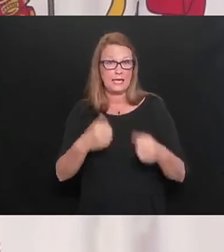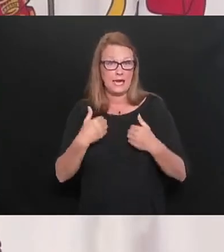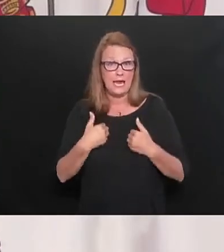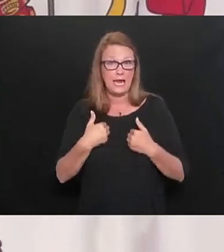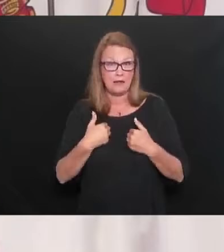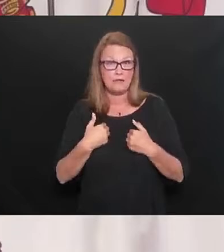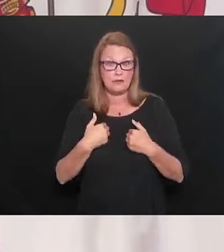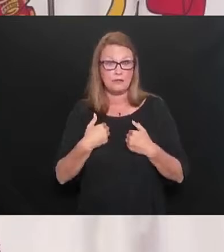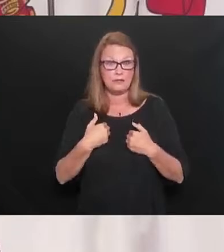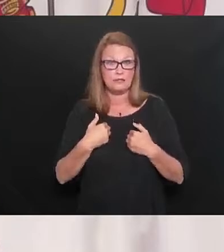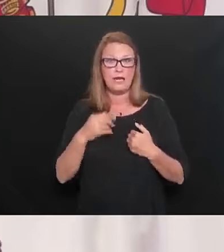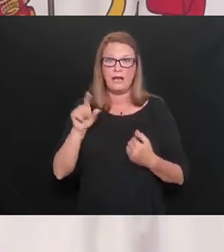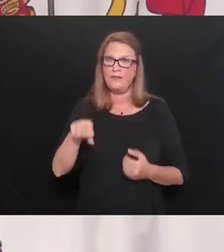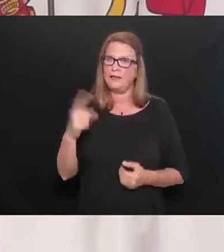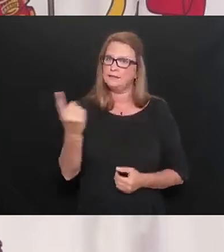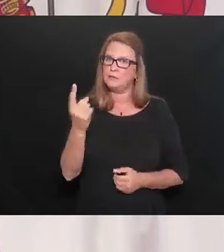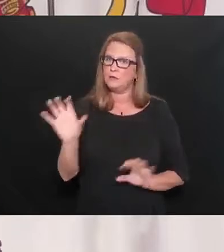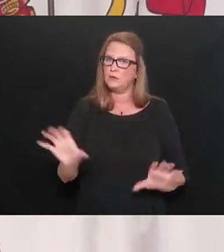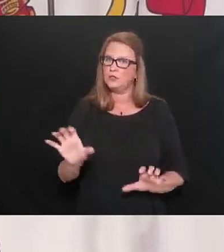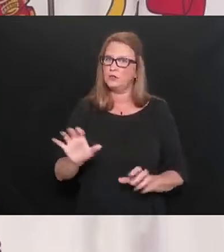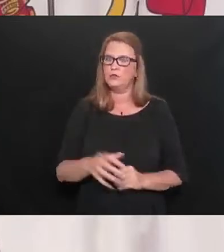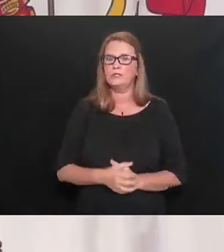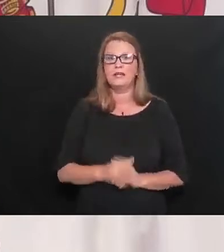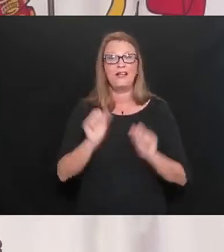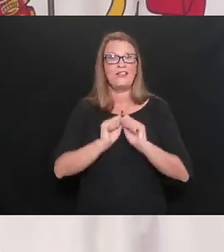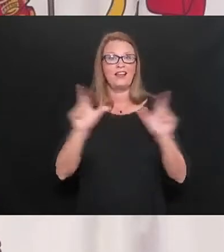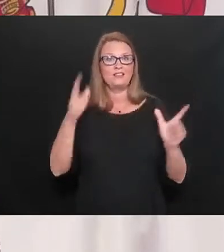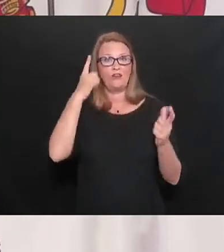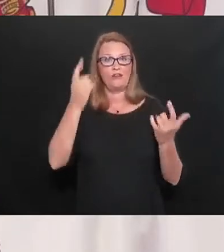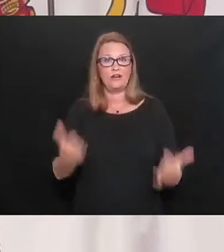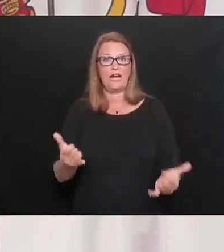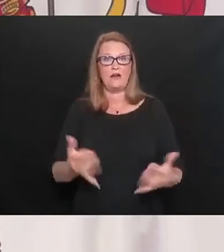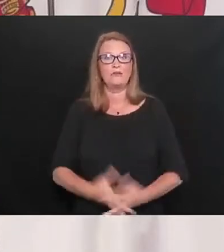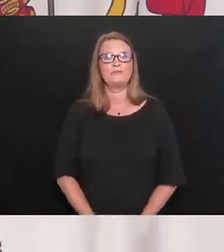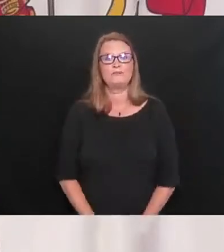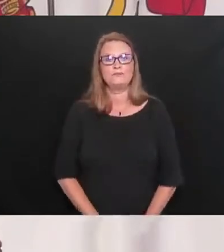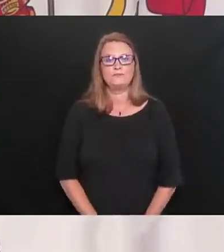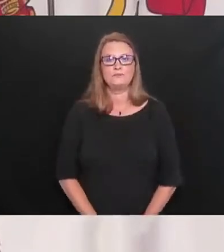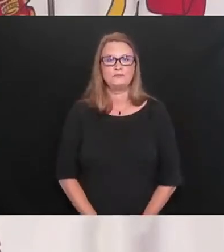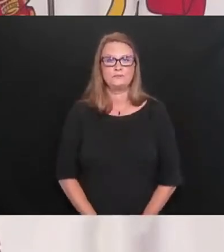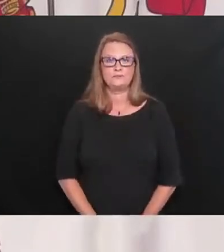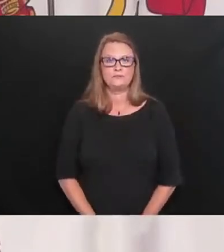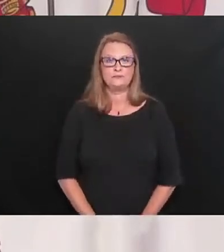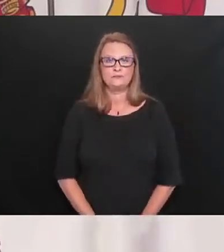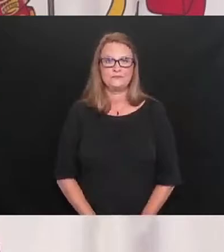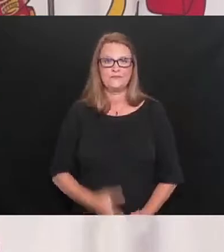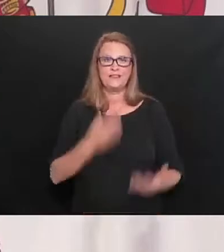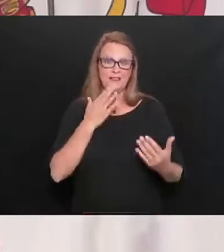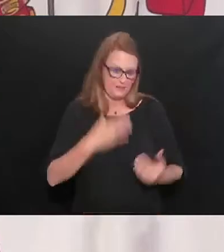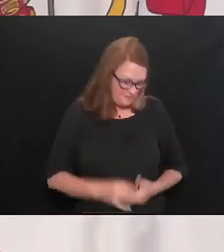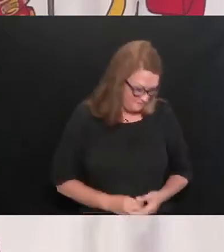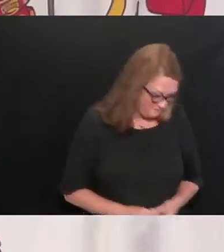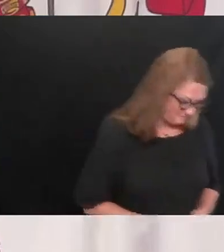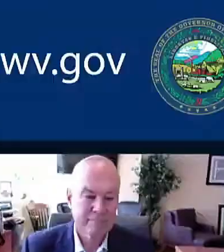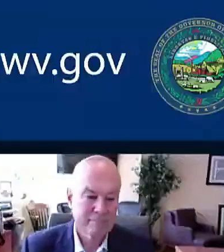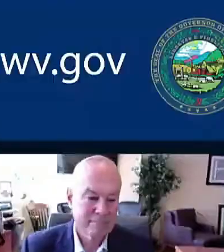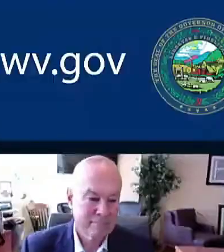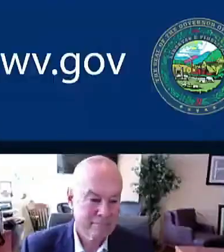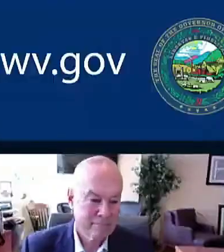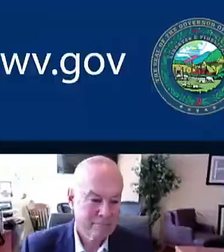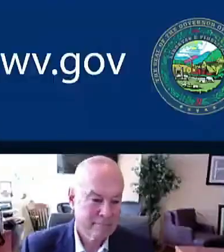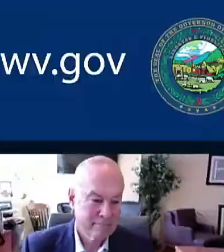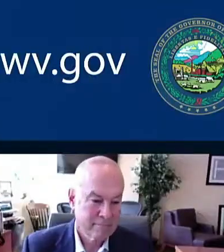It's something you ought to do. But nevertheless, that's all I've got right now. All right, thank you, Governor. Let's now go to Dr. Clay Marsh,